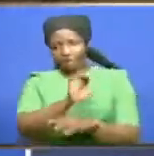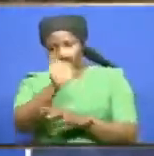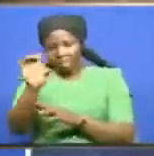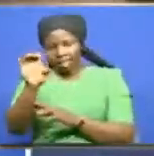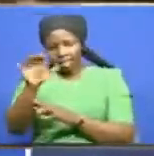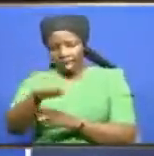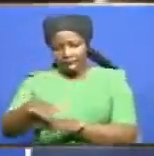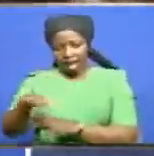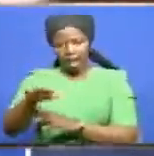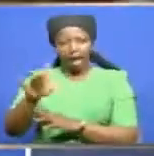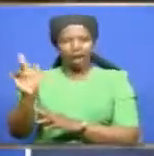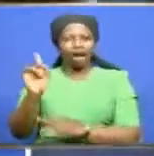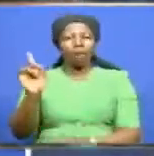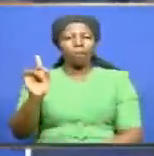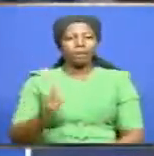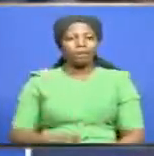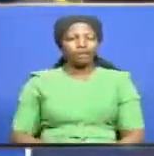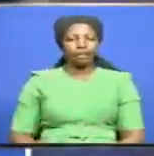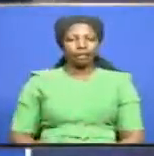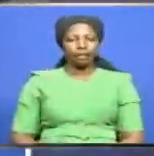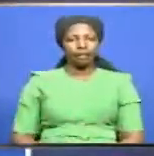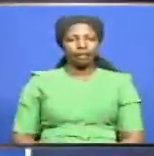Nairobi.